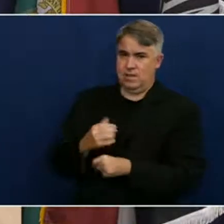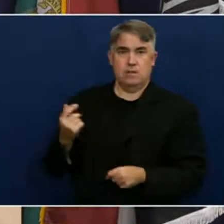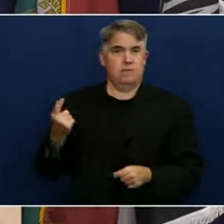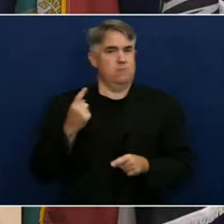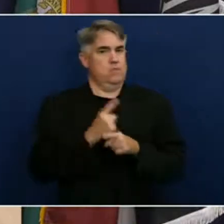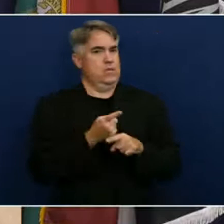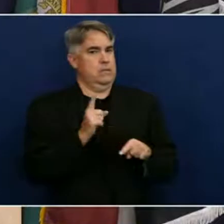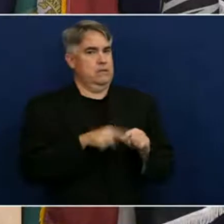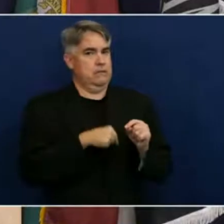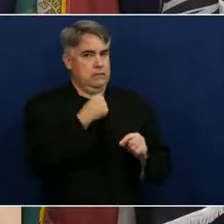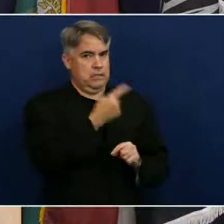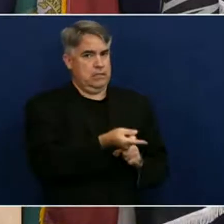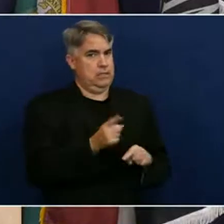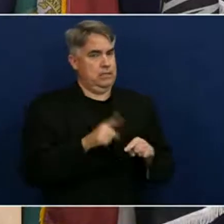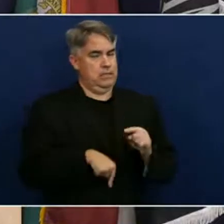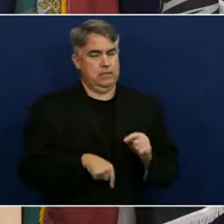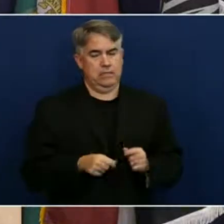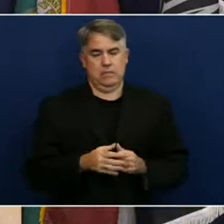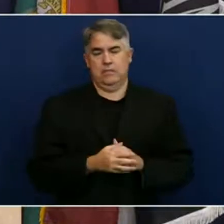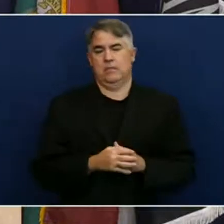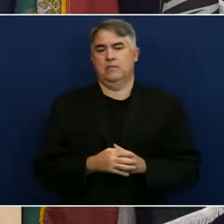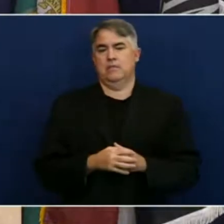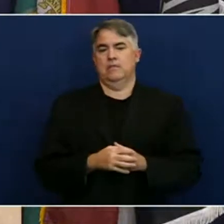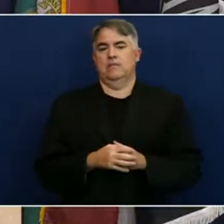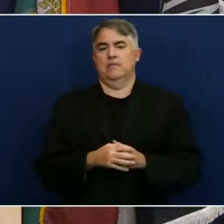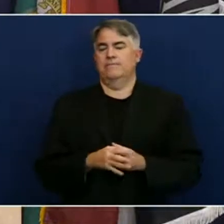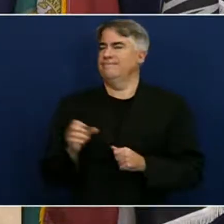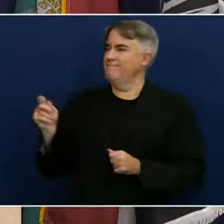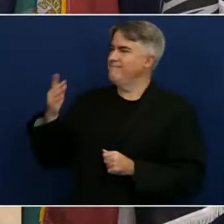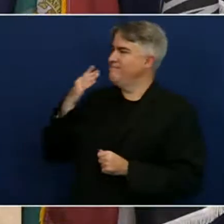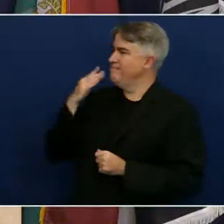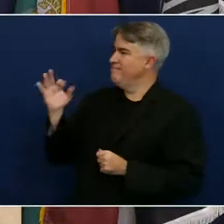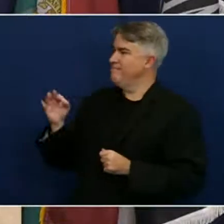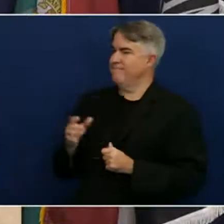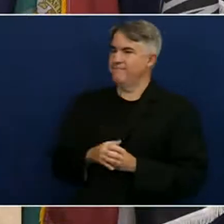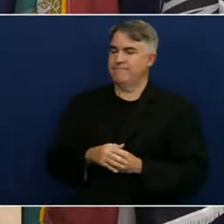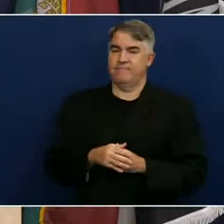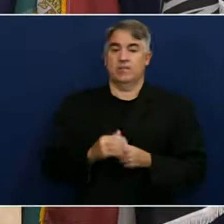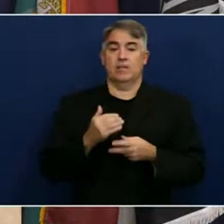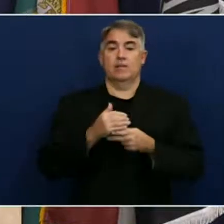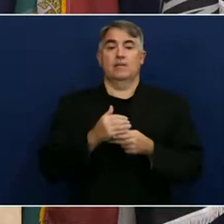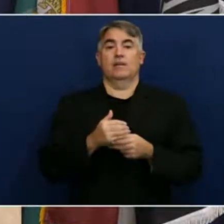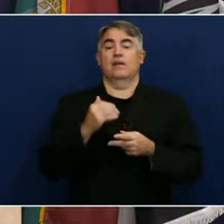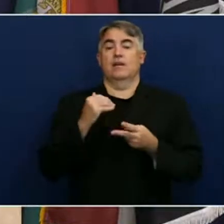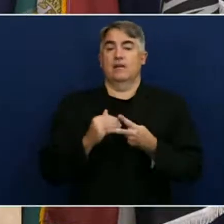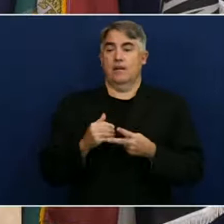clear. Yeah, no. Okay, thank you. Thank you, Allison.